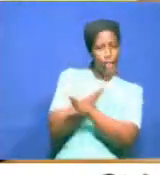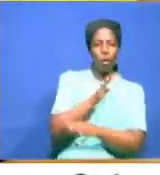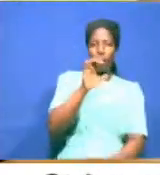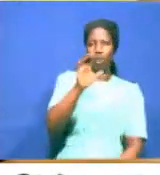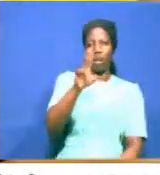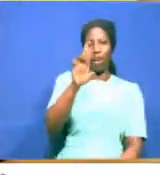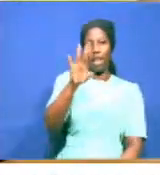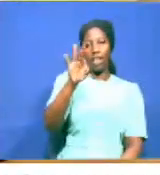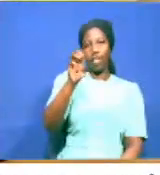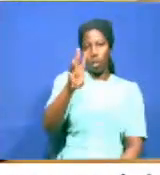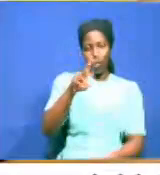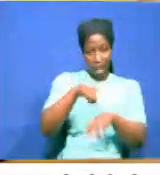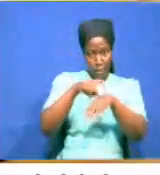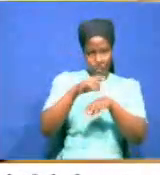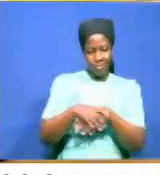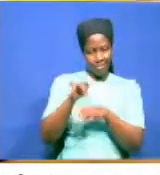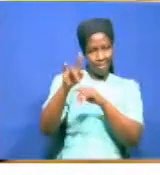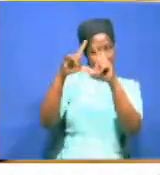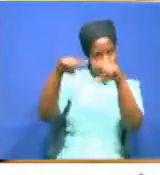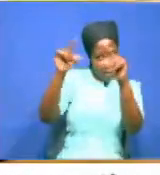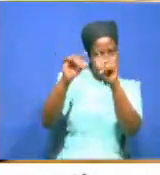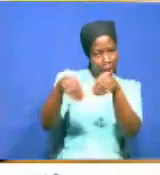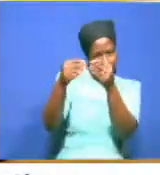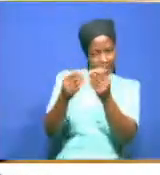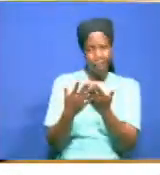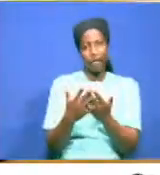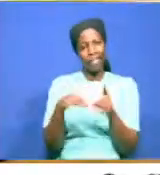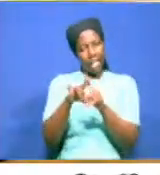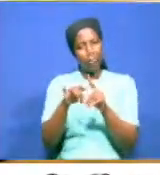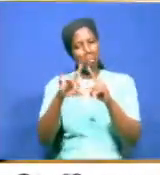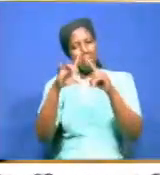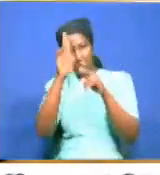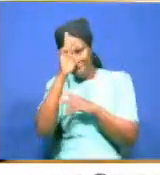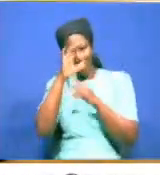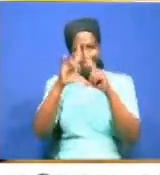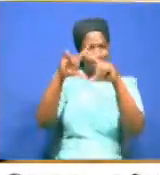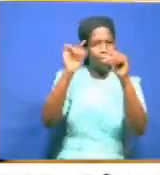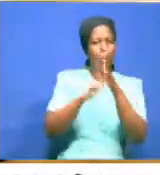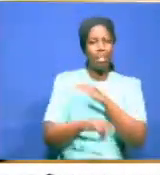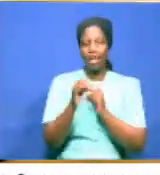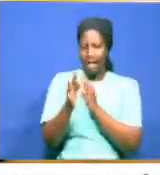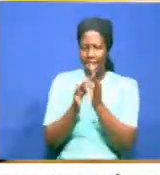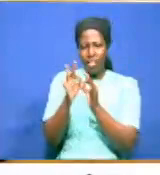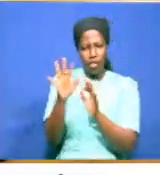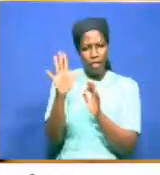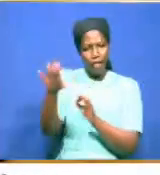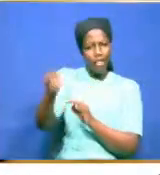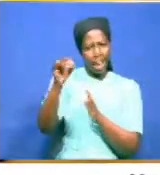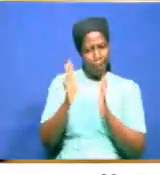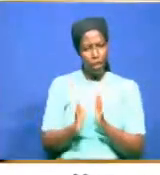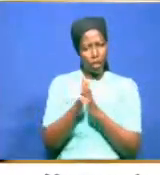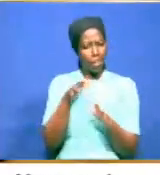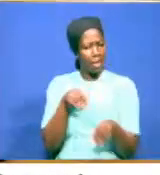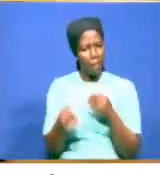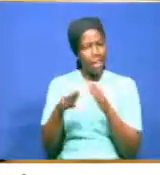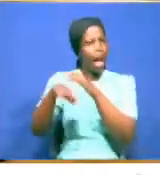passing. But I'm also passing a message to the police officers. When you find persons with disabilities out there and they're struggling